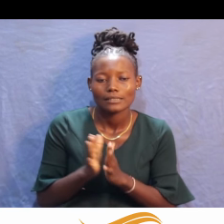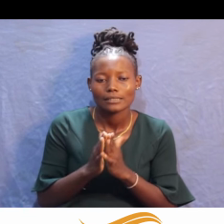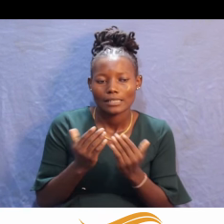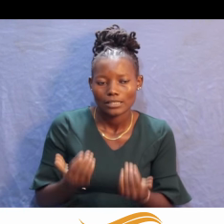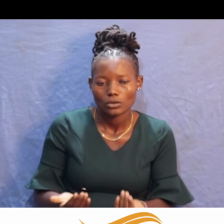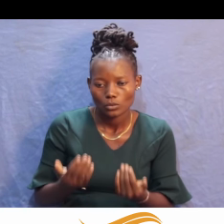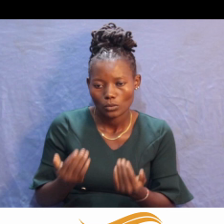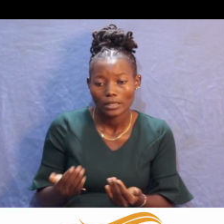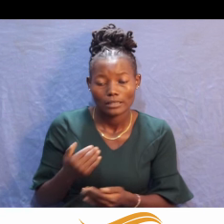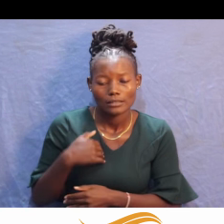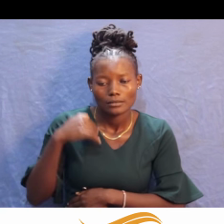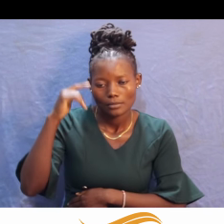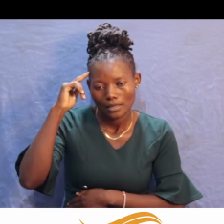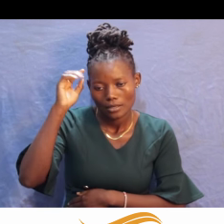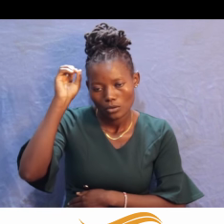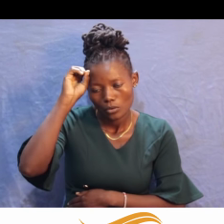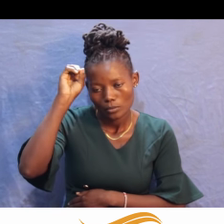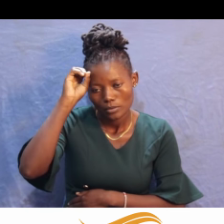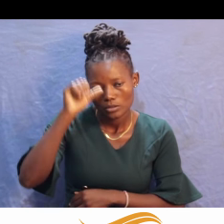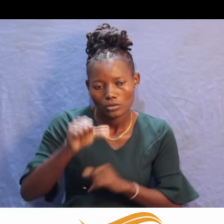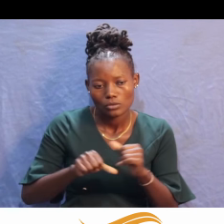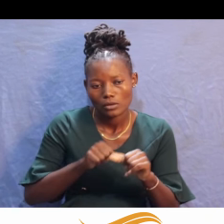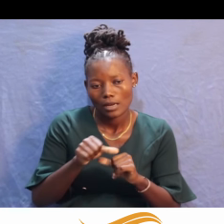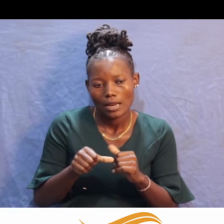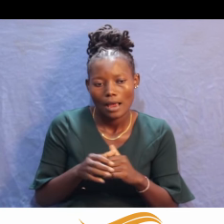my opinion, the right amount of muscle and